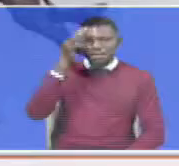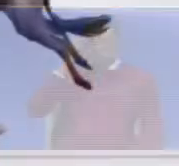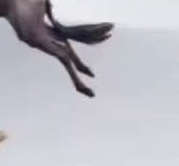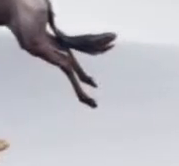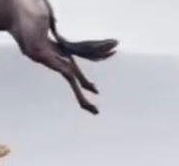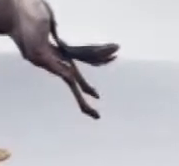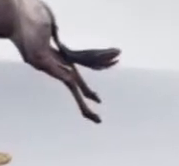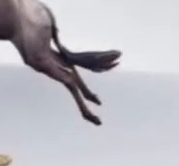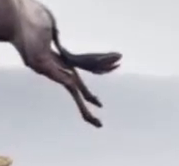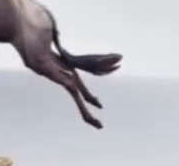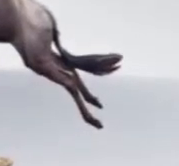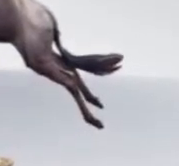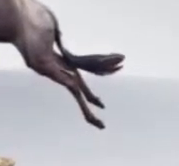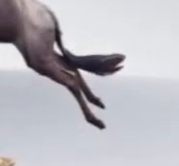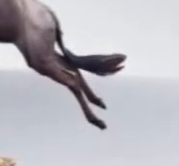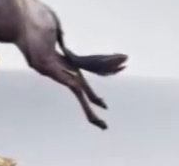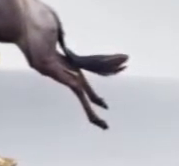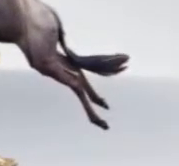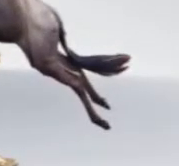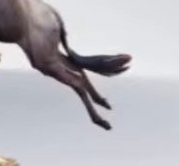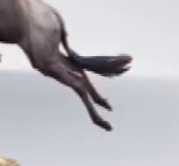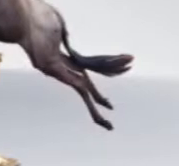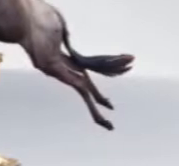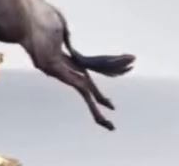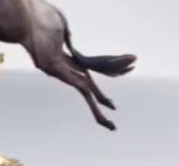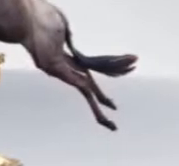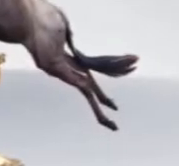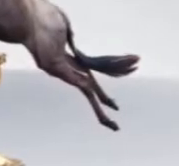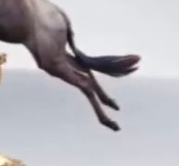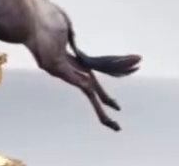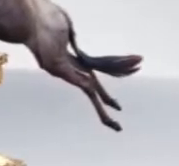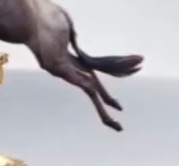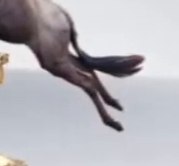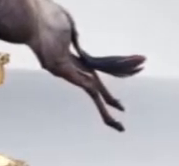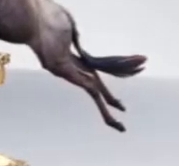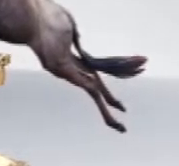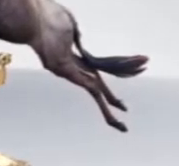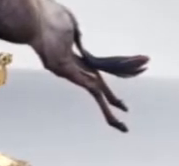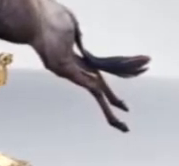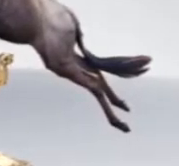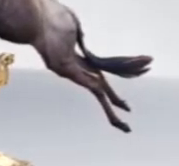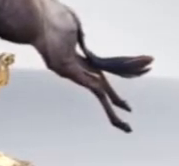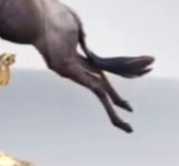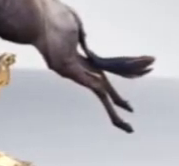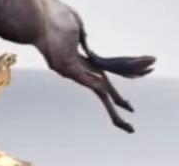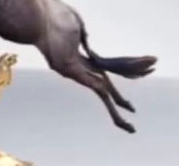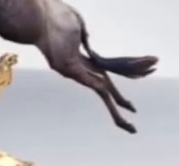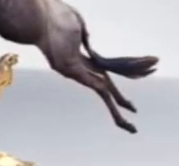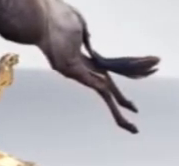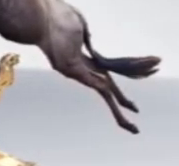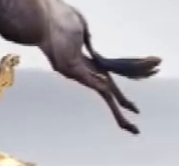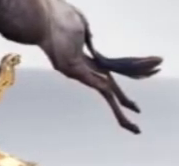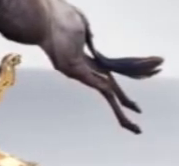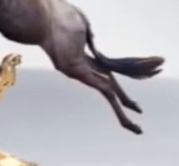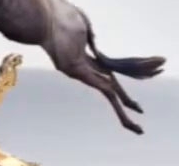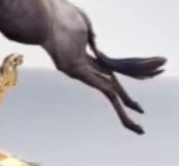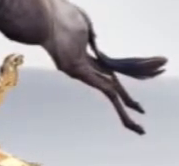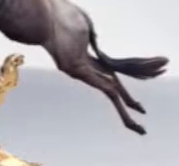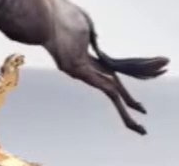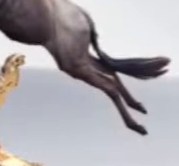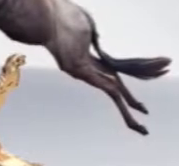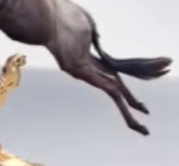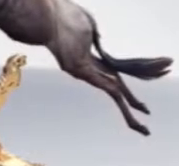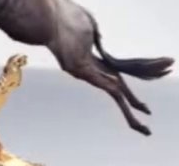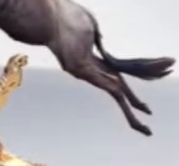an 83.7% population growth of wildlife in the community conservancies. The remaining 16.3%